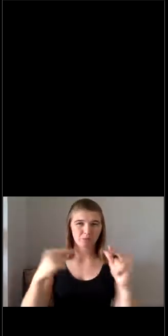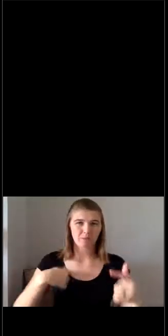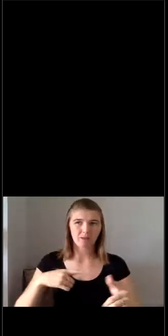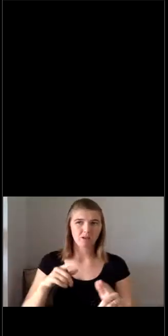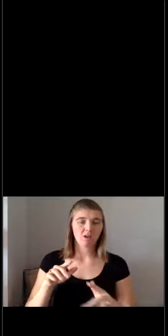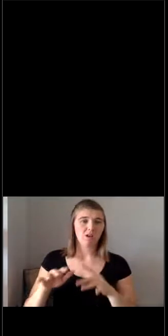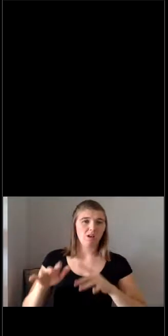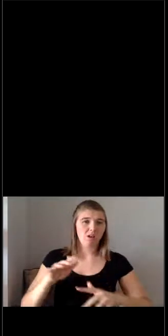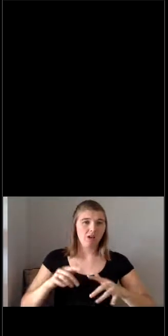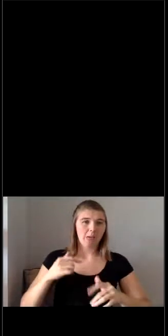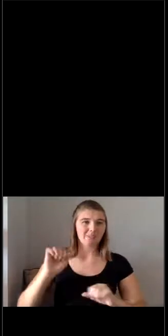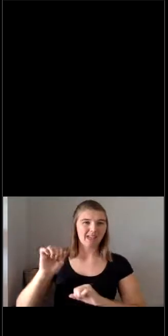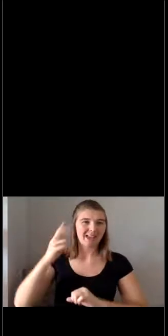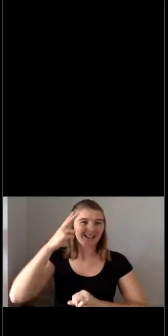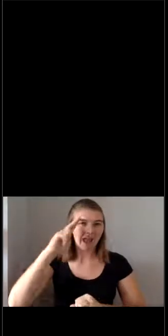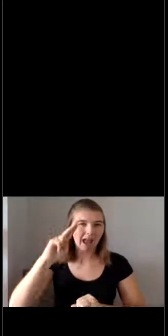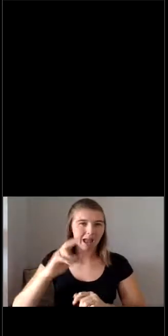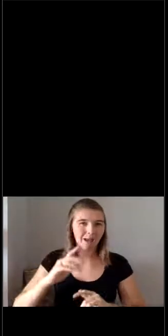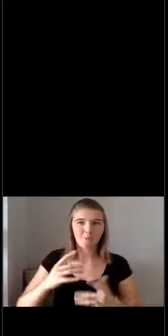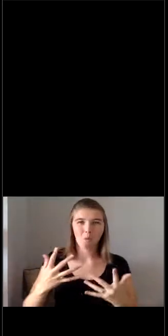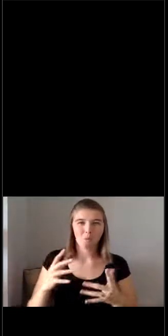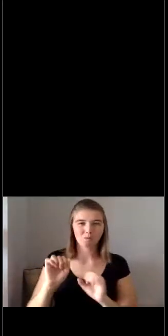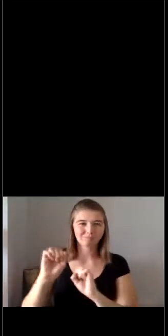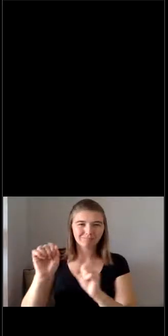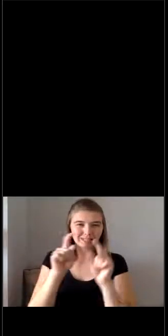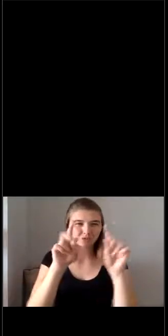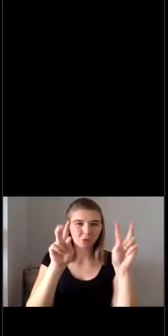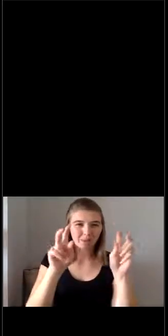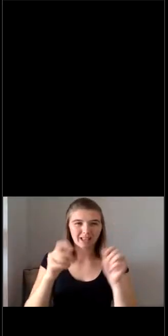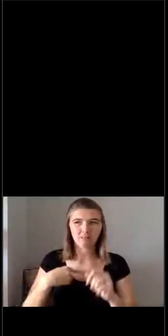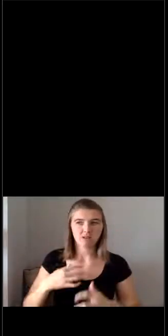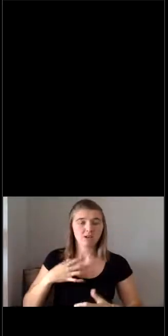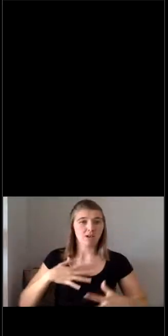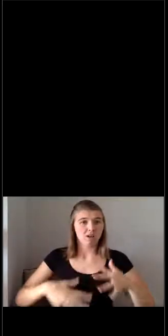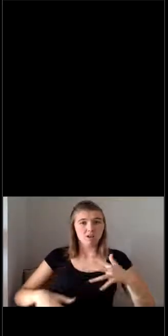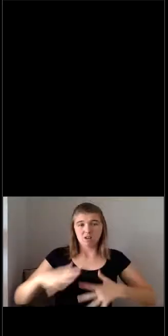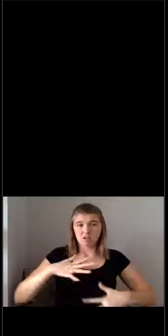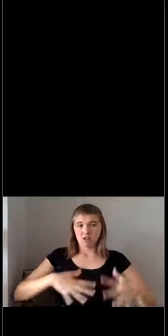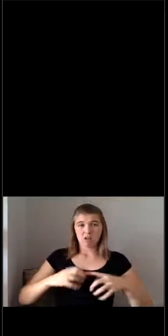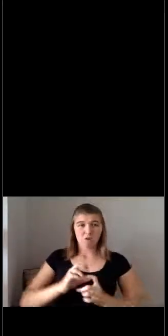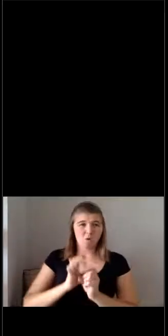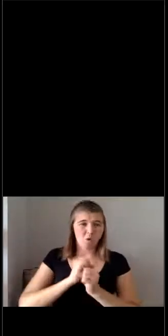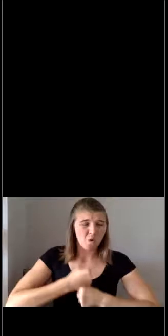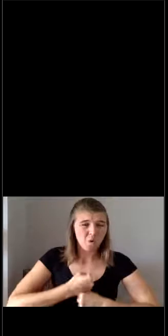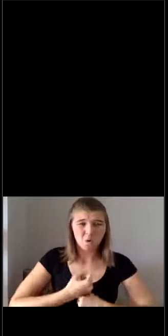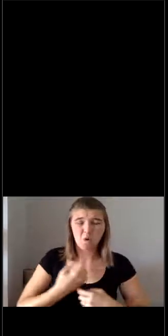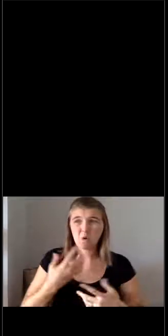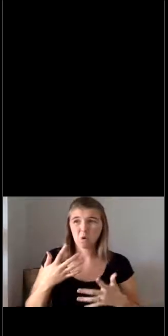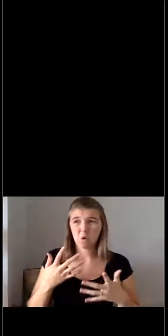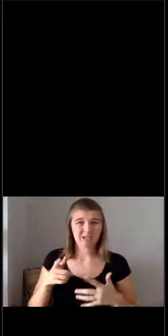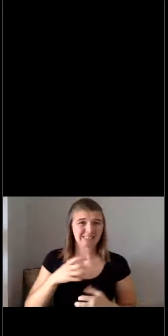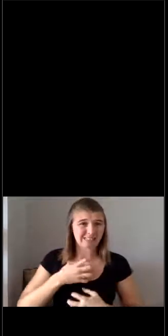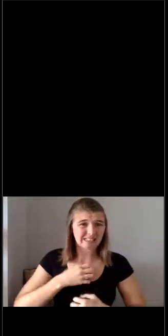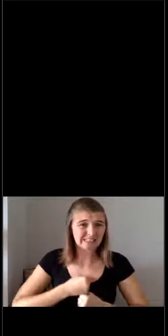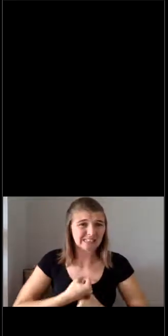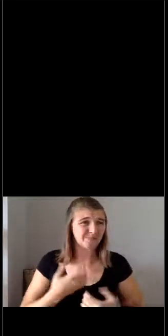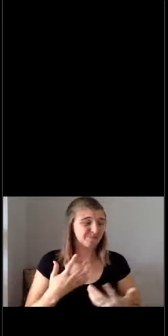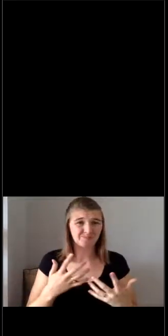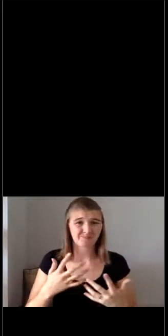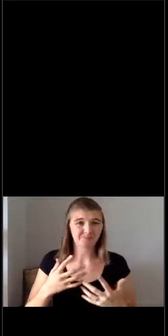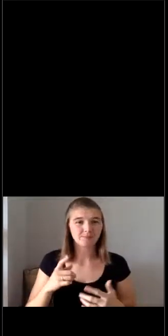And our chimp brain is saying, this is awful. This is really annoying. This is really frustrating. Well, is this email permanent? Is there a chance that it might